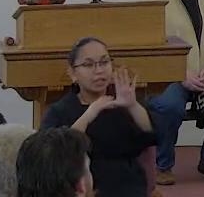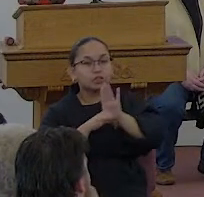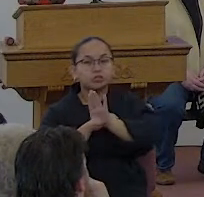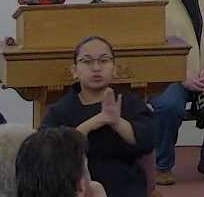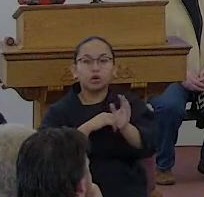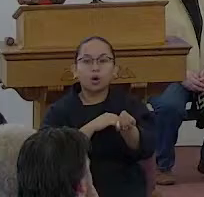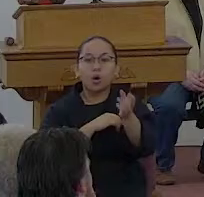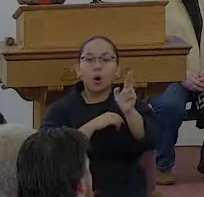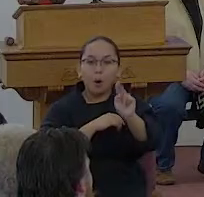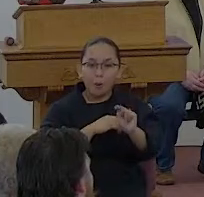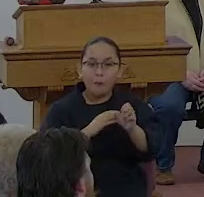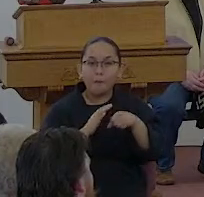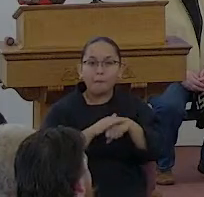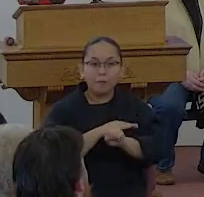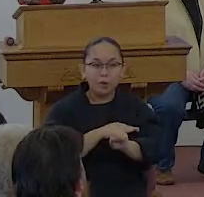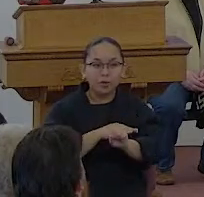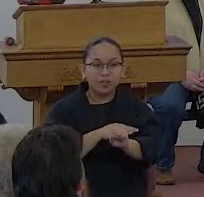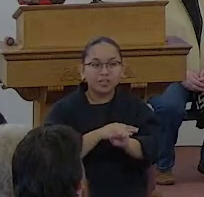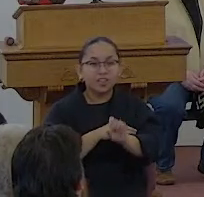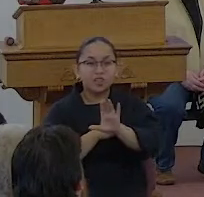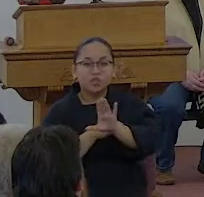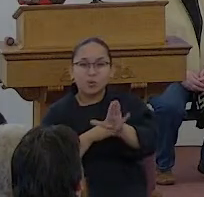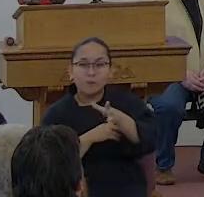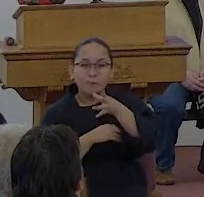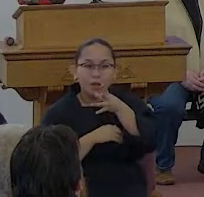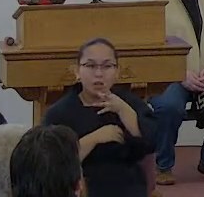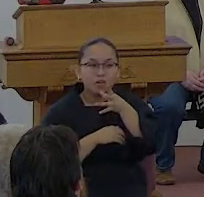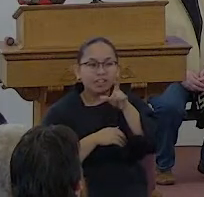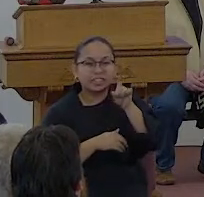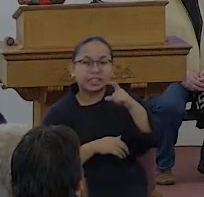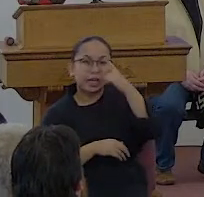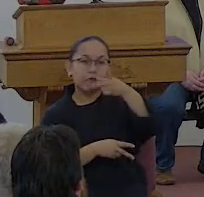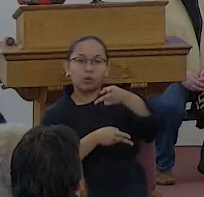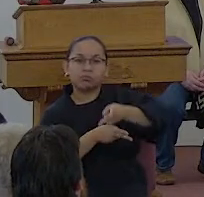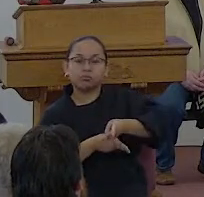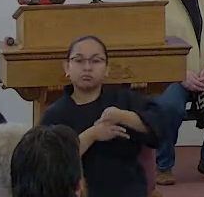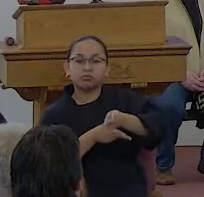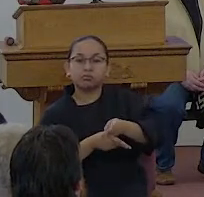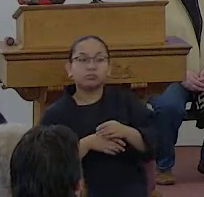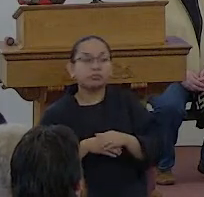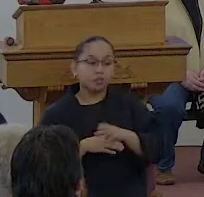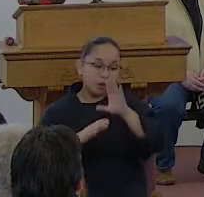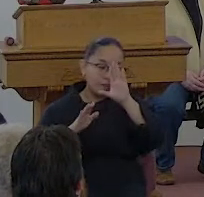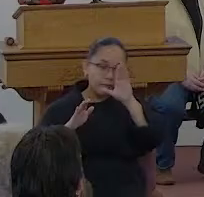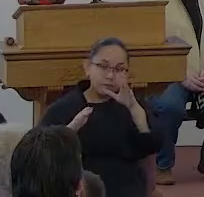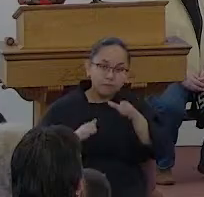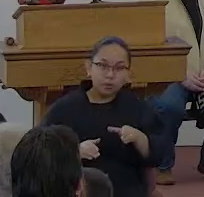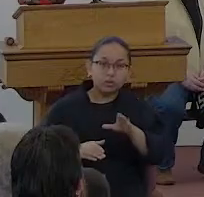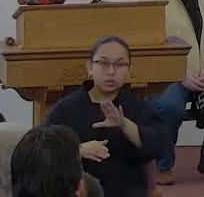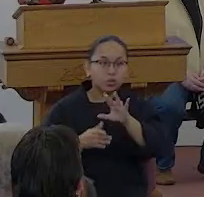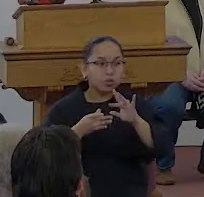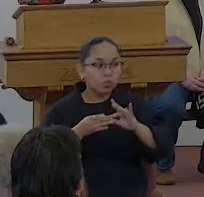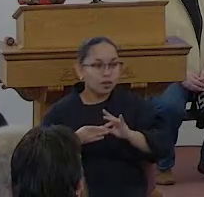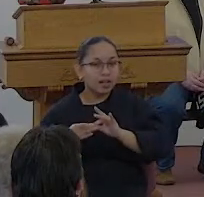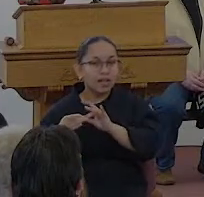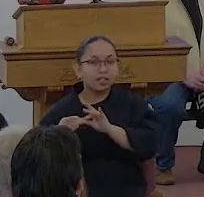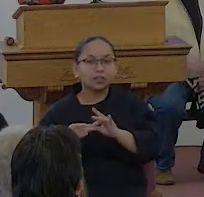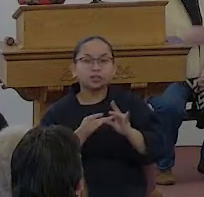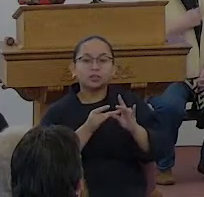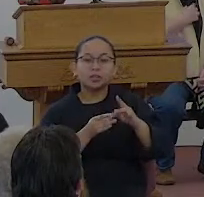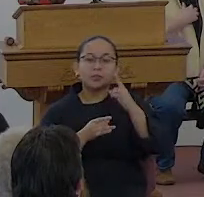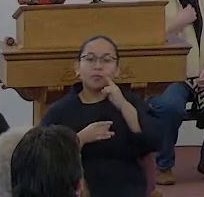mother and your need for mothering. Focus on your relationship with someone who mothers